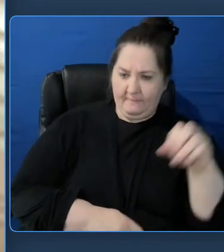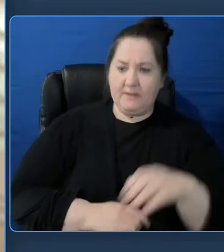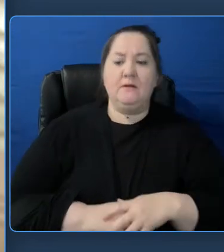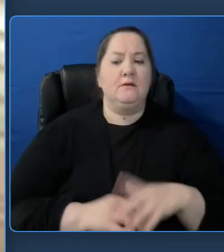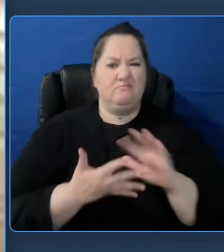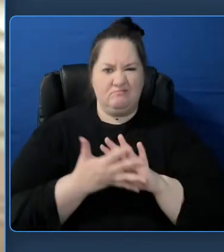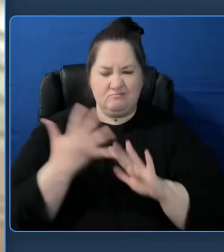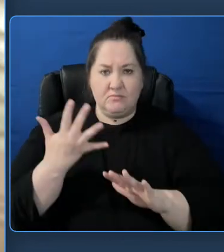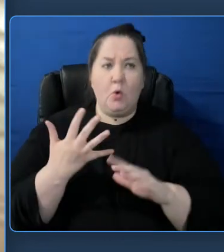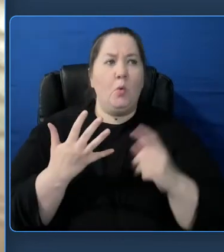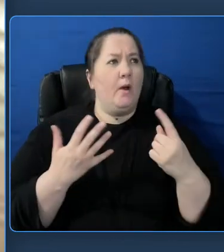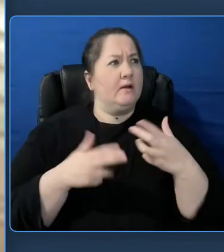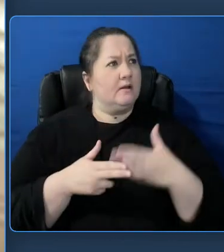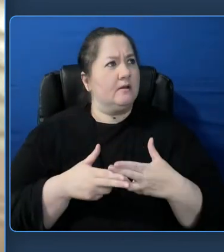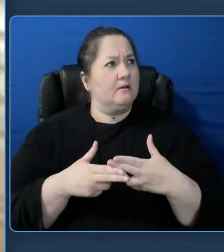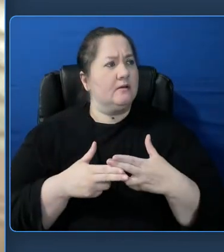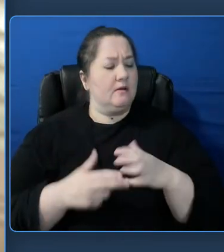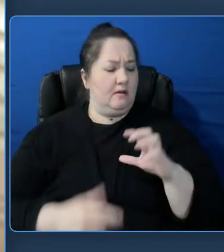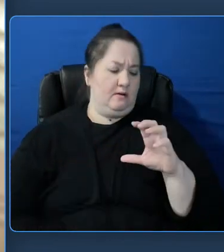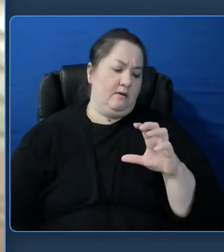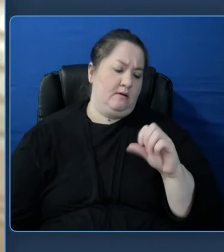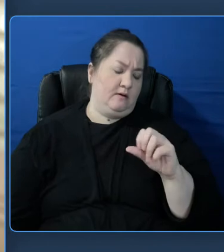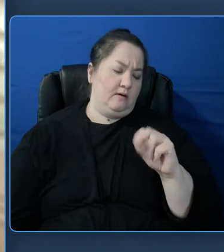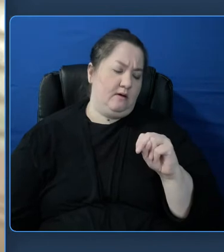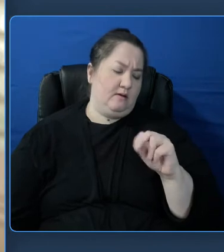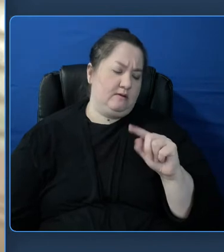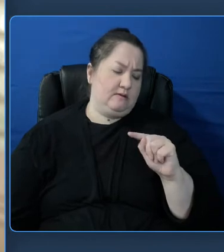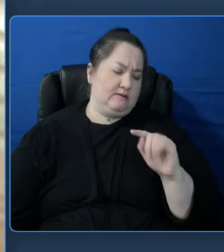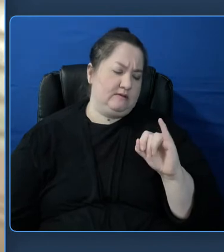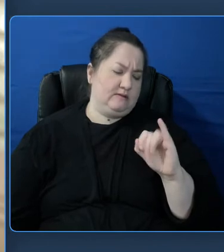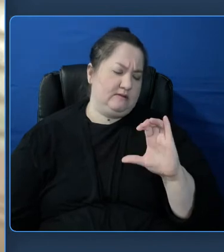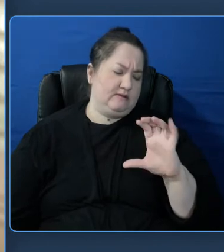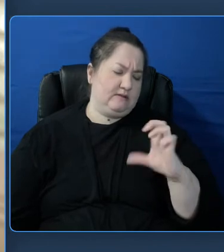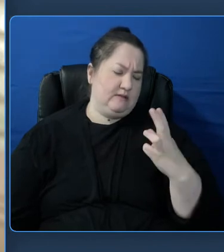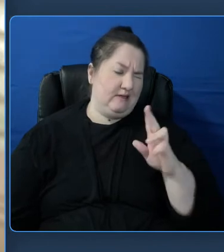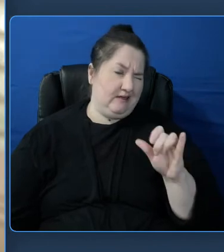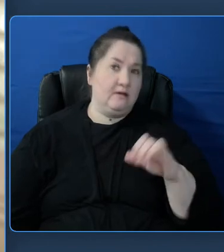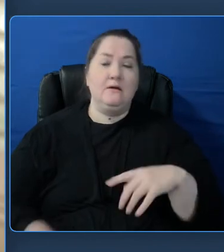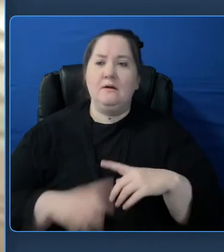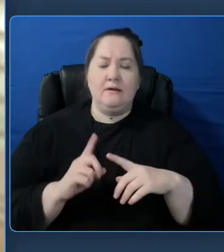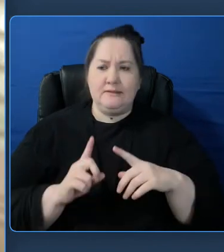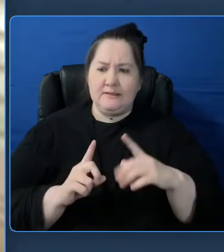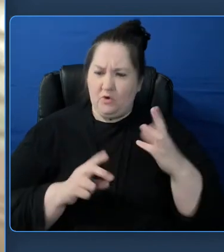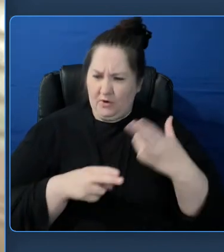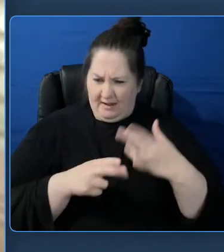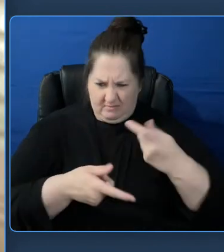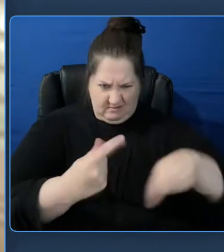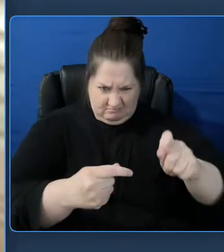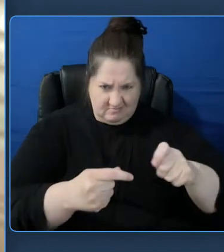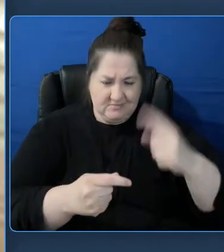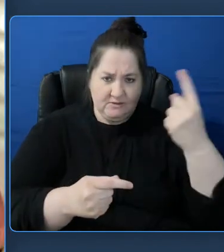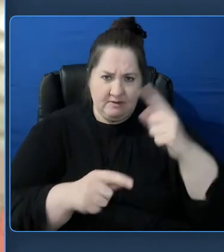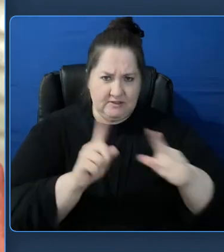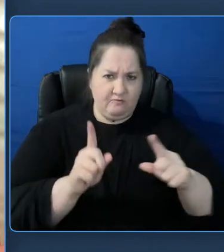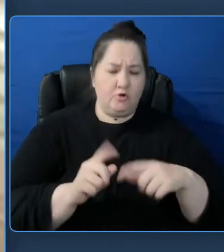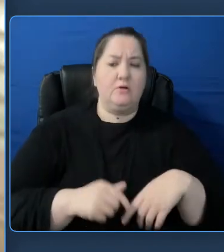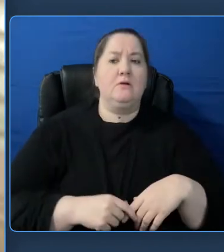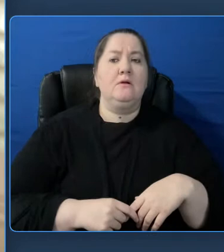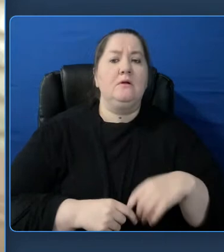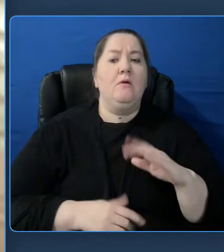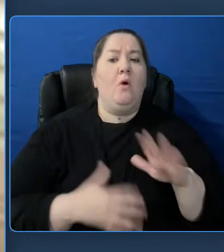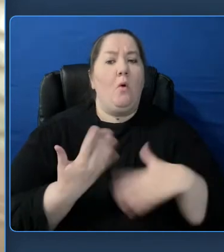right now. There's a company that used to be called Contiki, and I can't think of the name of the company at the moment, but they changed their name. But those